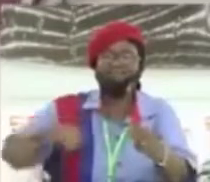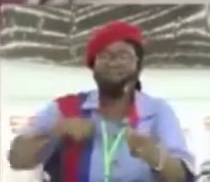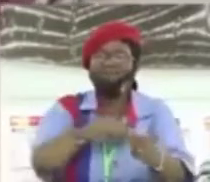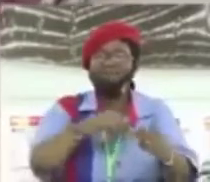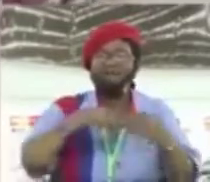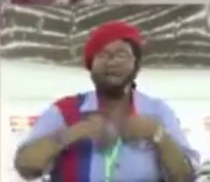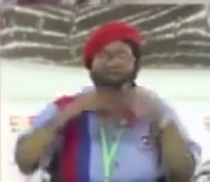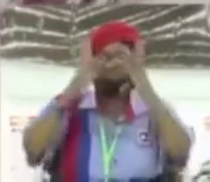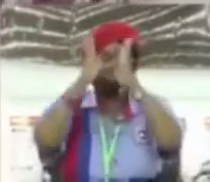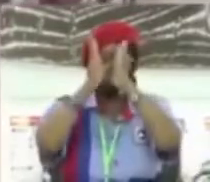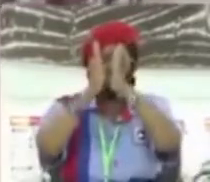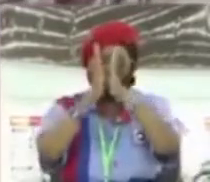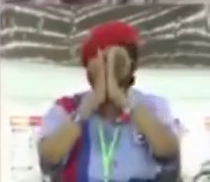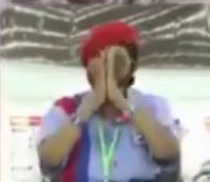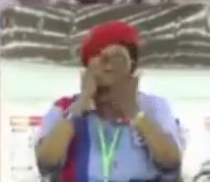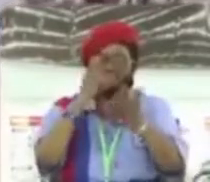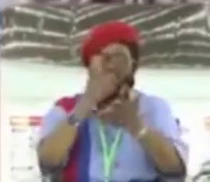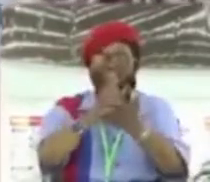prayed.